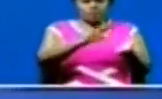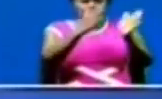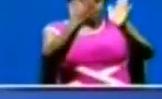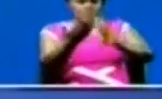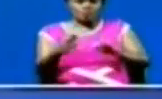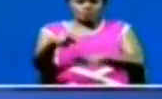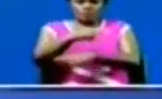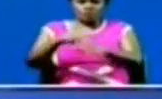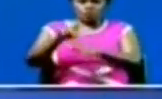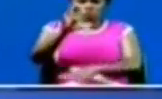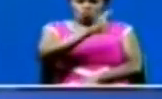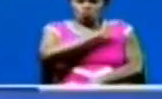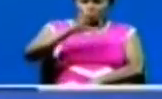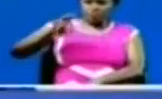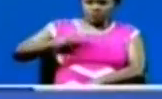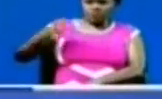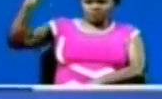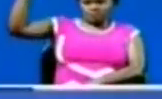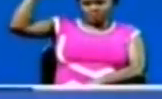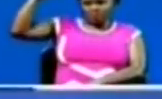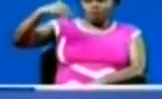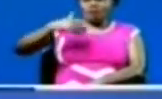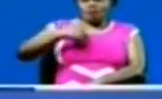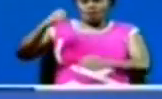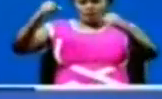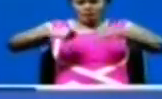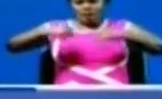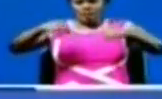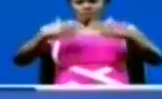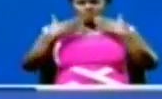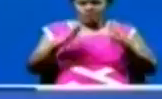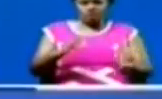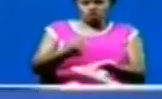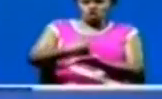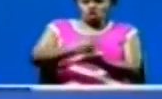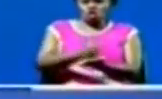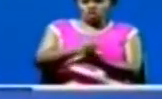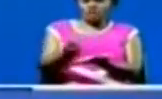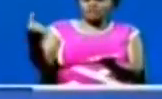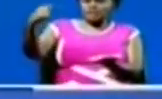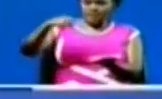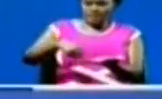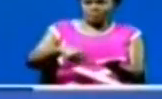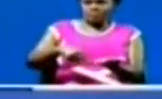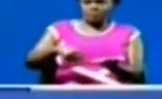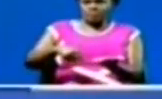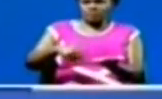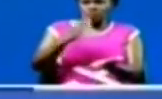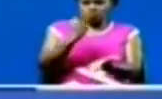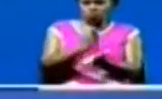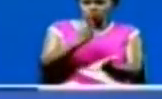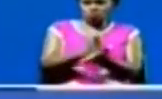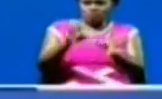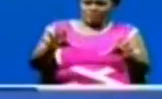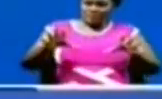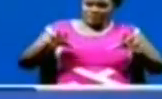the National Assembly Committee on Energy. We basically have agreed we are getting an auditor who is acceptable to all of us, and obviously will have to